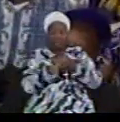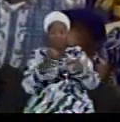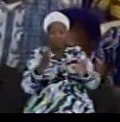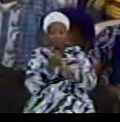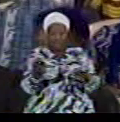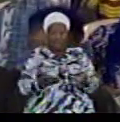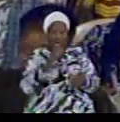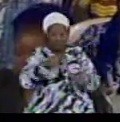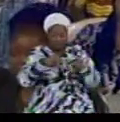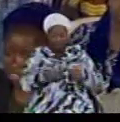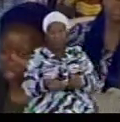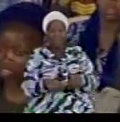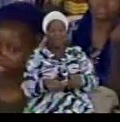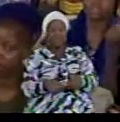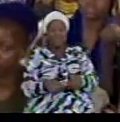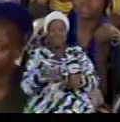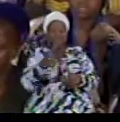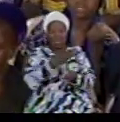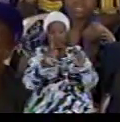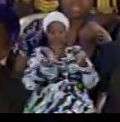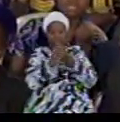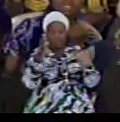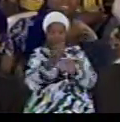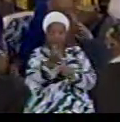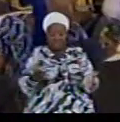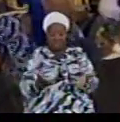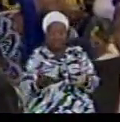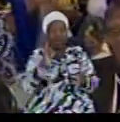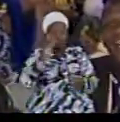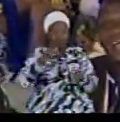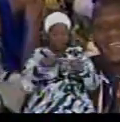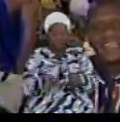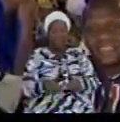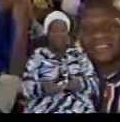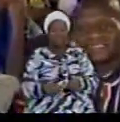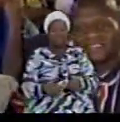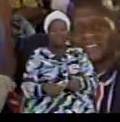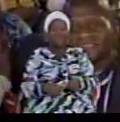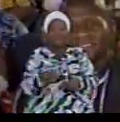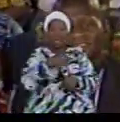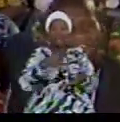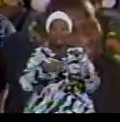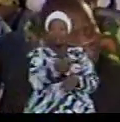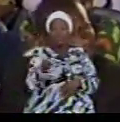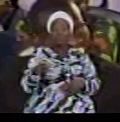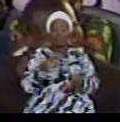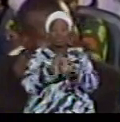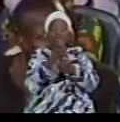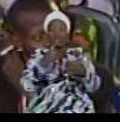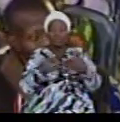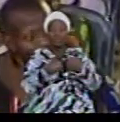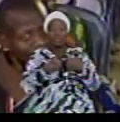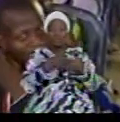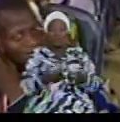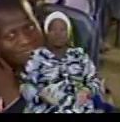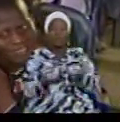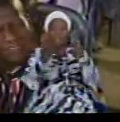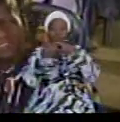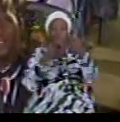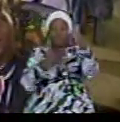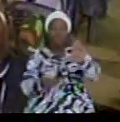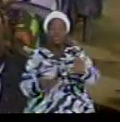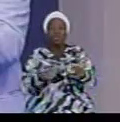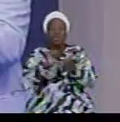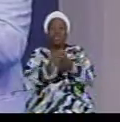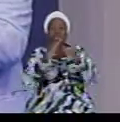will abide. The deliverance you have got here will abide. And those who have been raised from the dead,